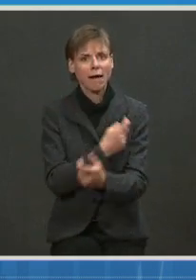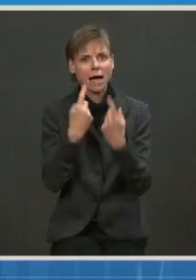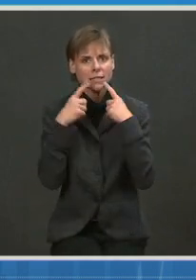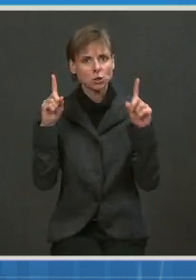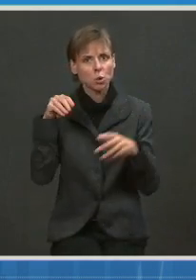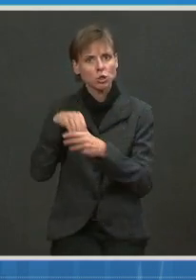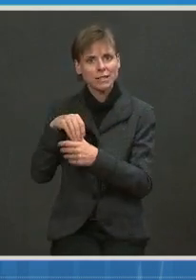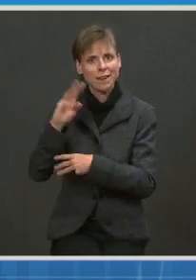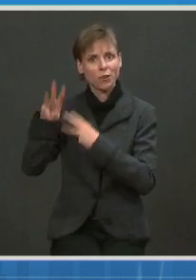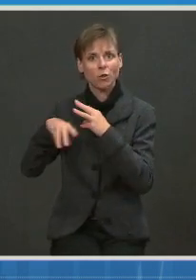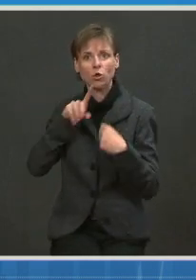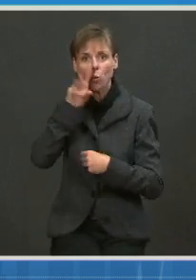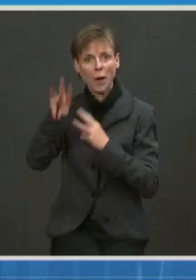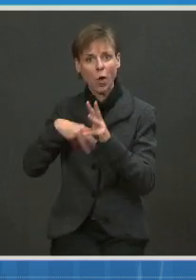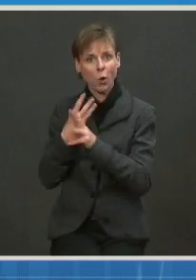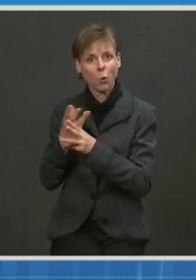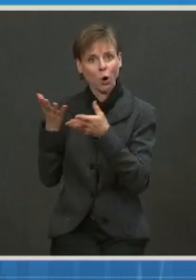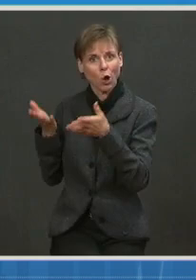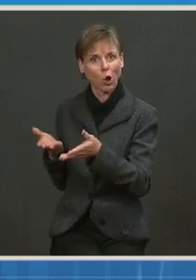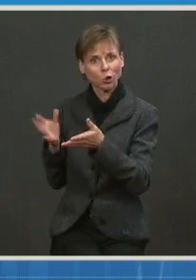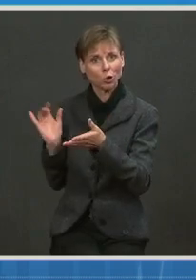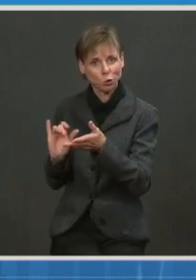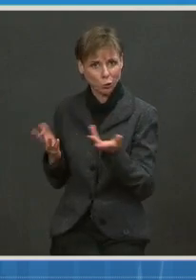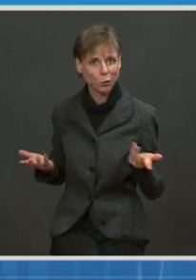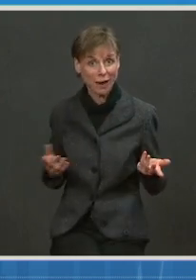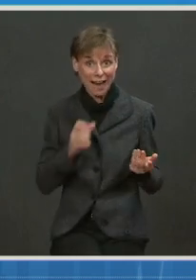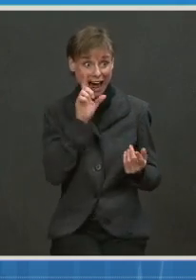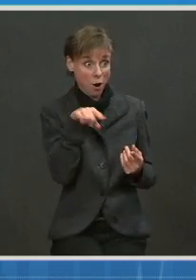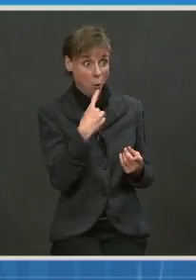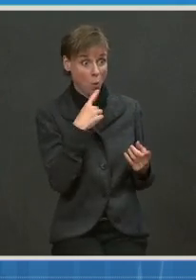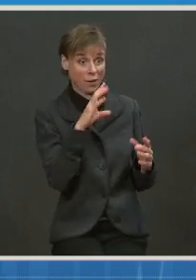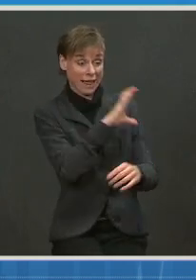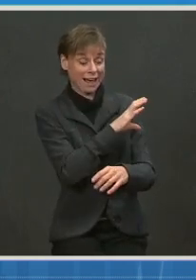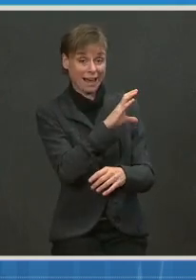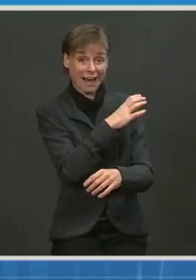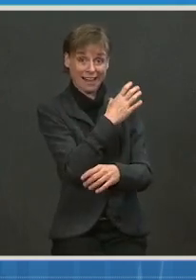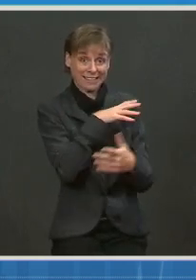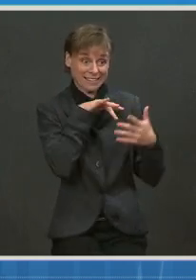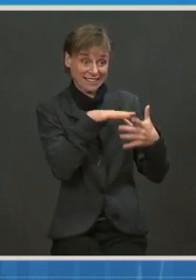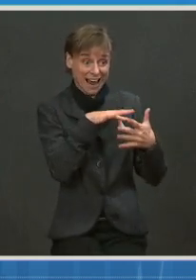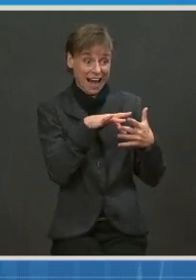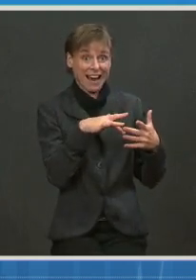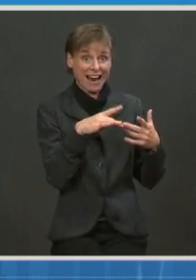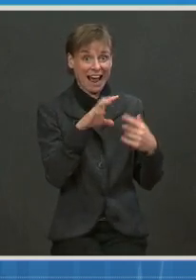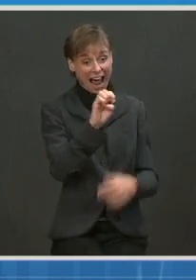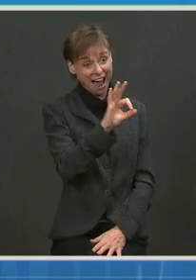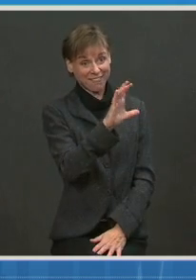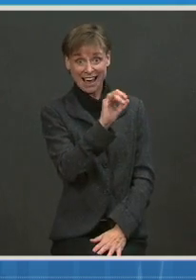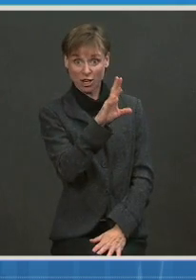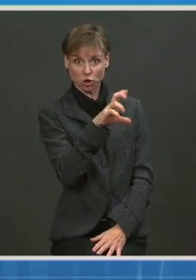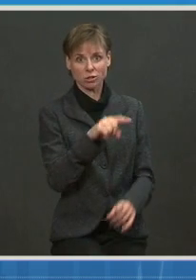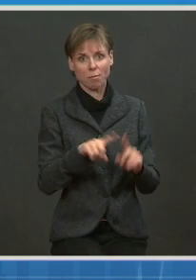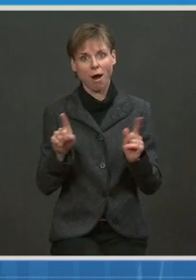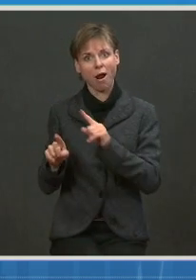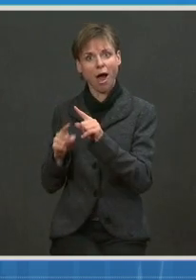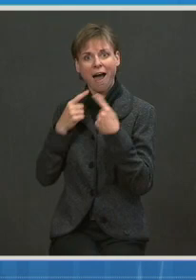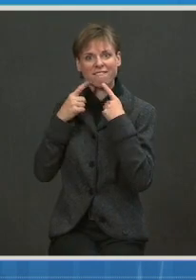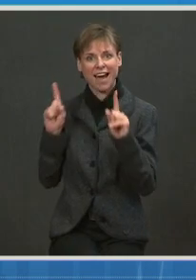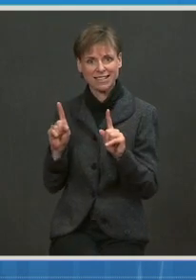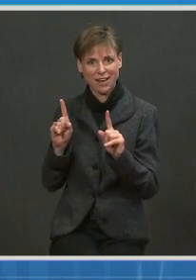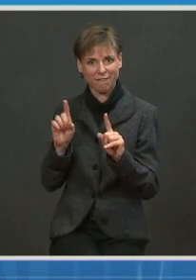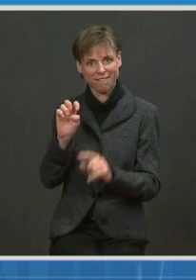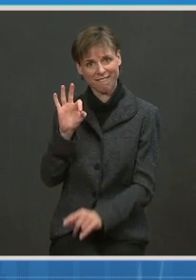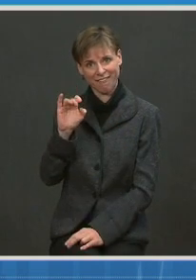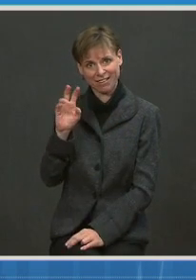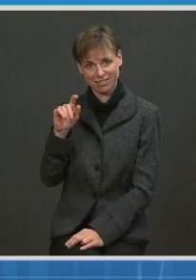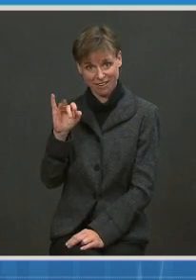real world. Not only are they efficacious, but they are effective. Now back to you, Andy. Thank you.